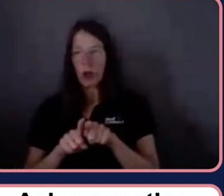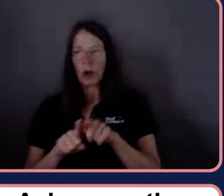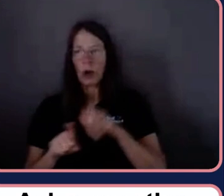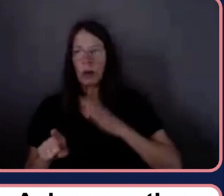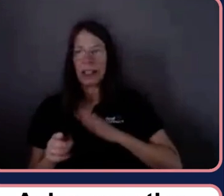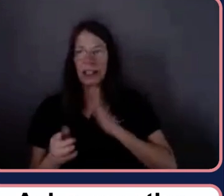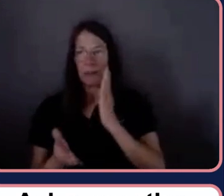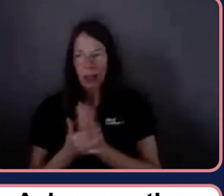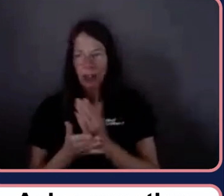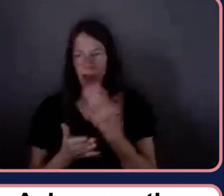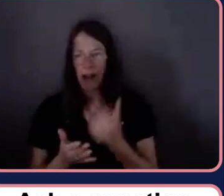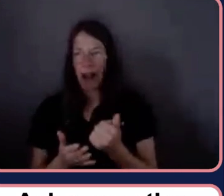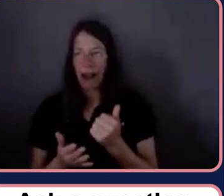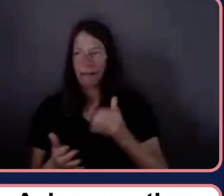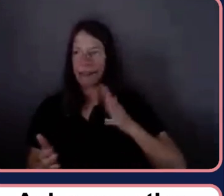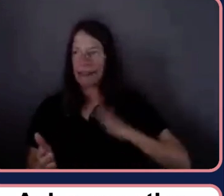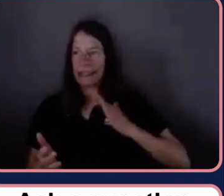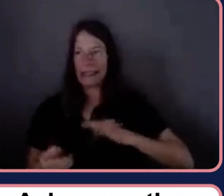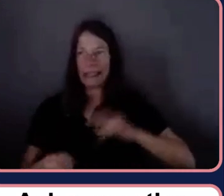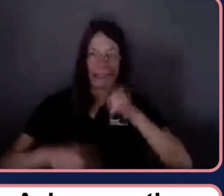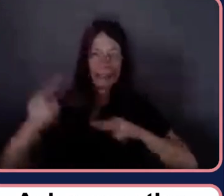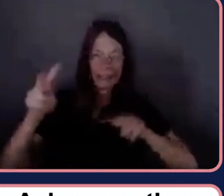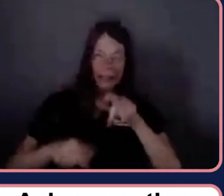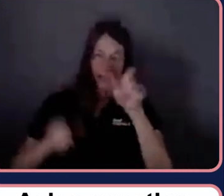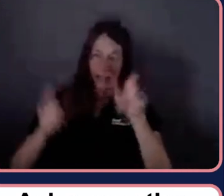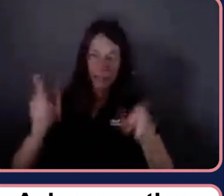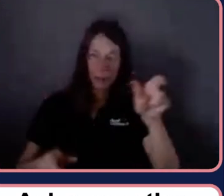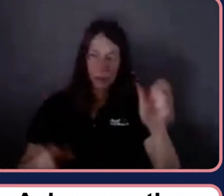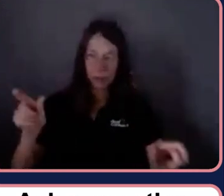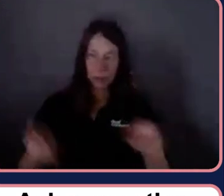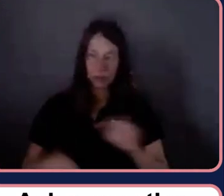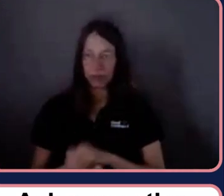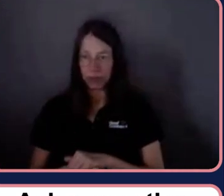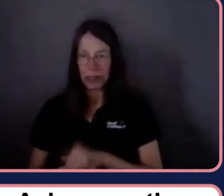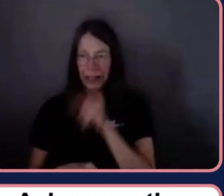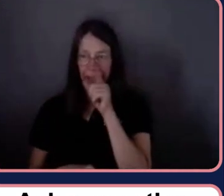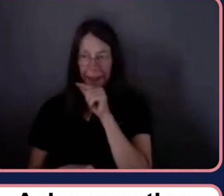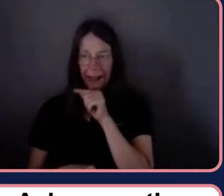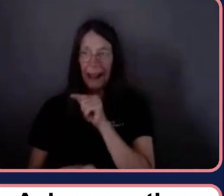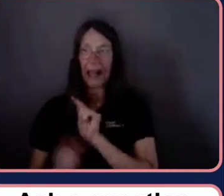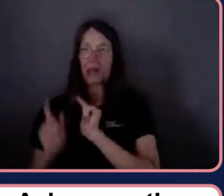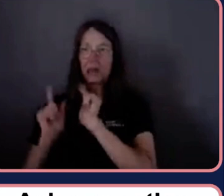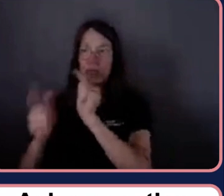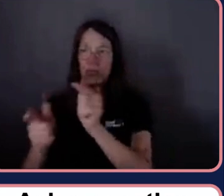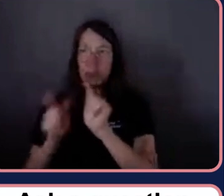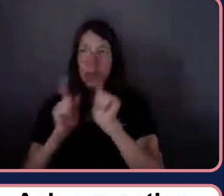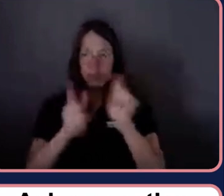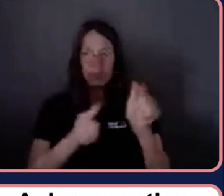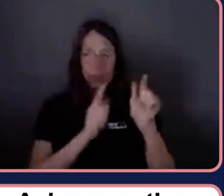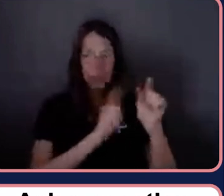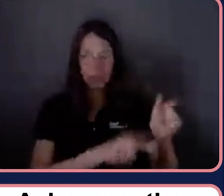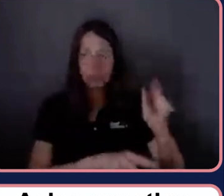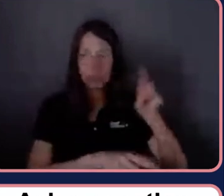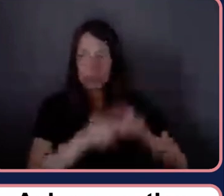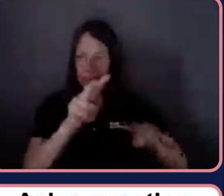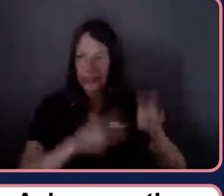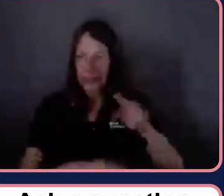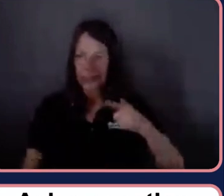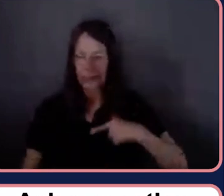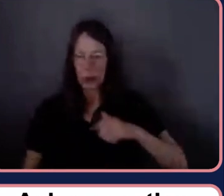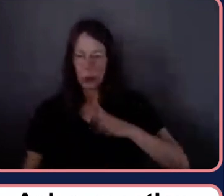assessors, so that other people living very remotely are able to access the